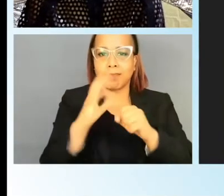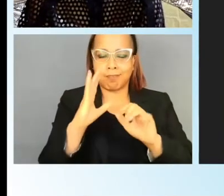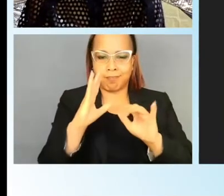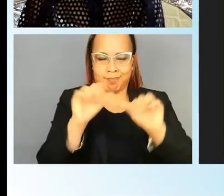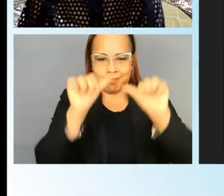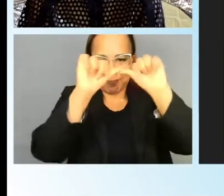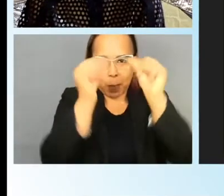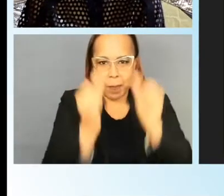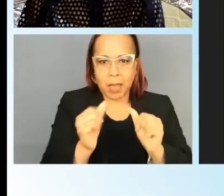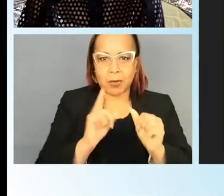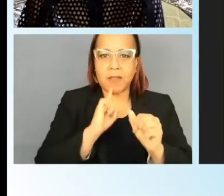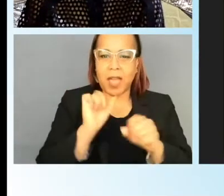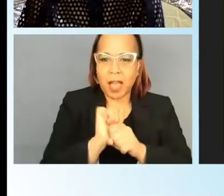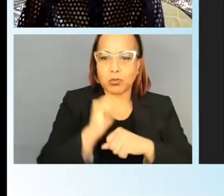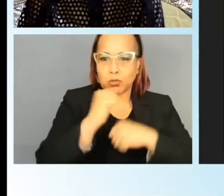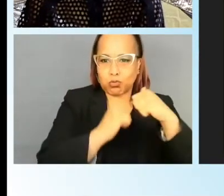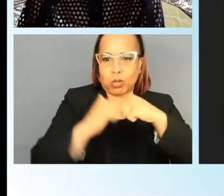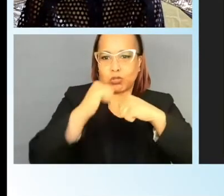actual structure.